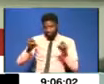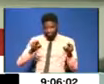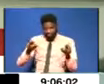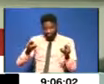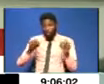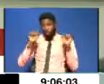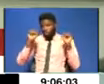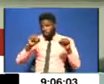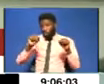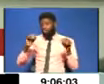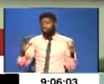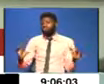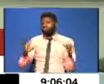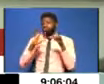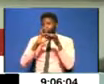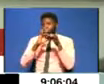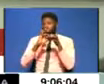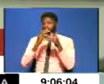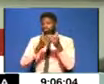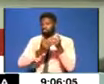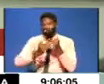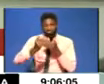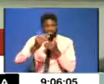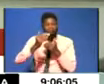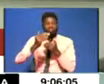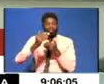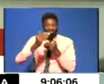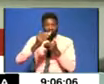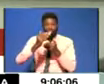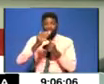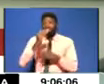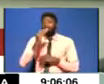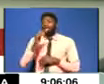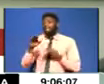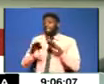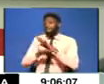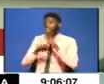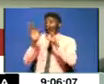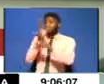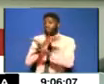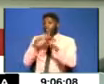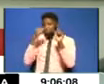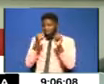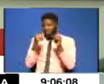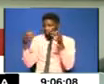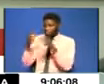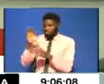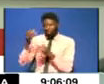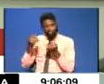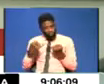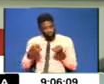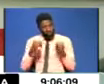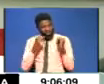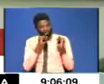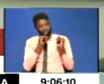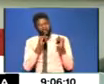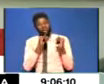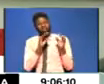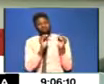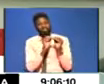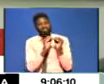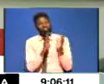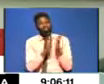for economic prosperity. The deputy president and his allies have been reaching out to the ANC party leader over the last couple of weeks